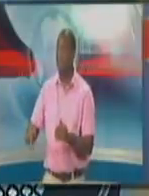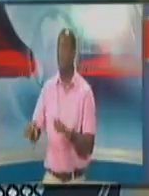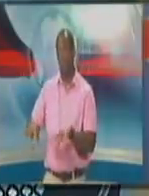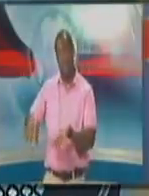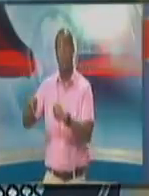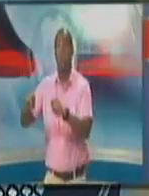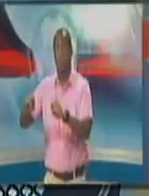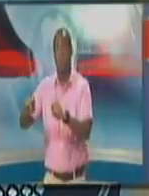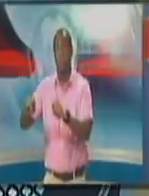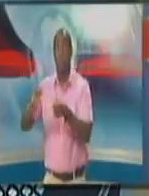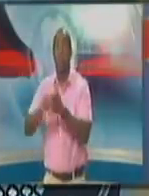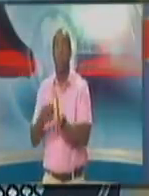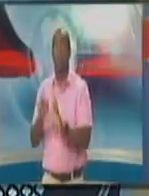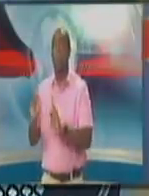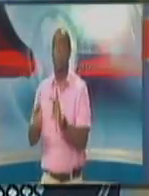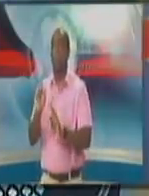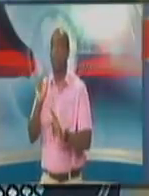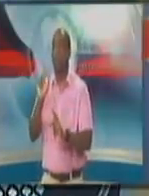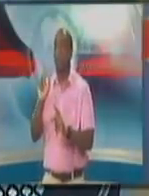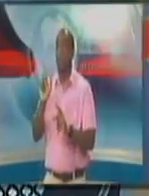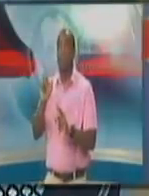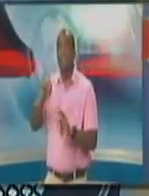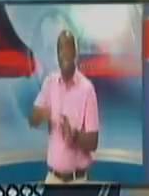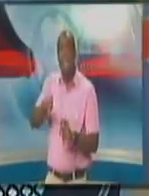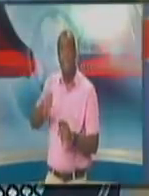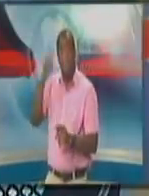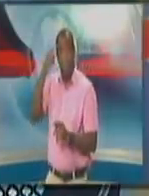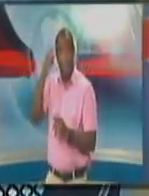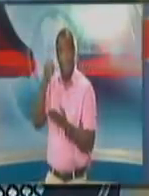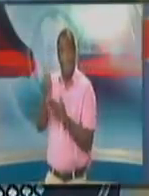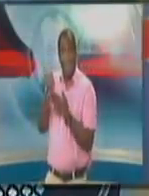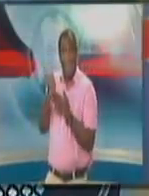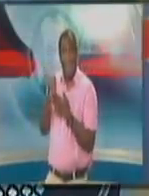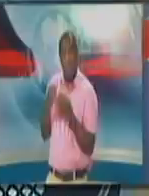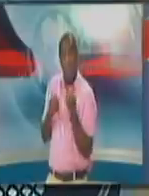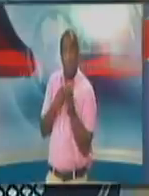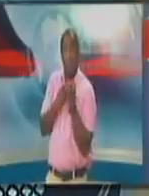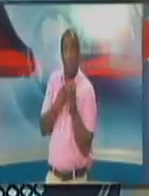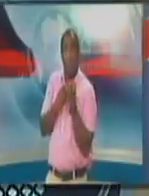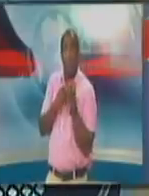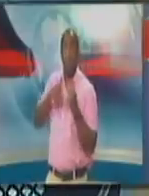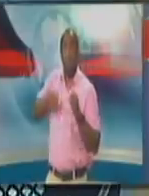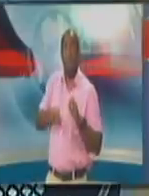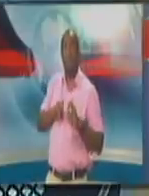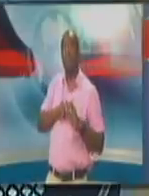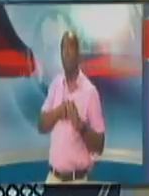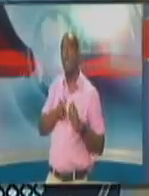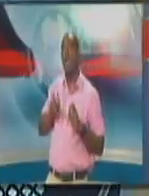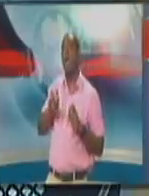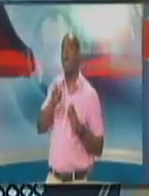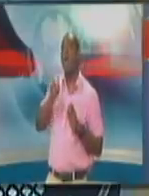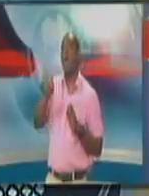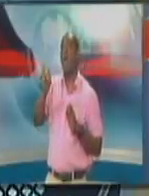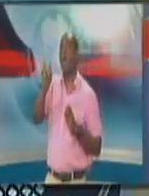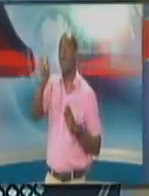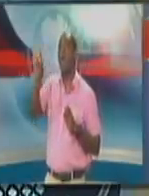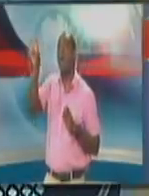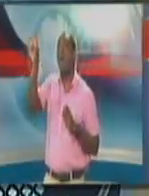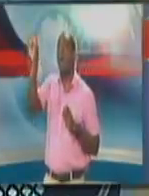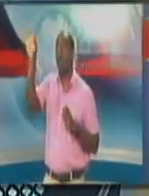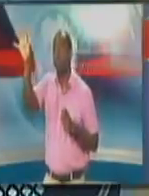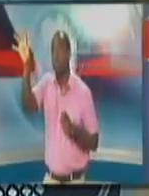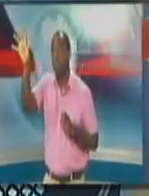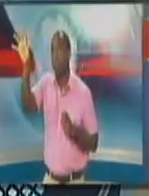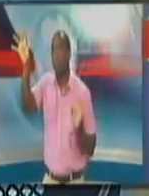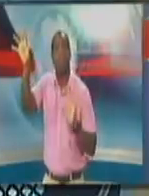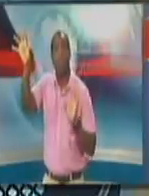have to travel long distances to get the services that they need, in addition to which their service providers don't have to travel long distances